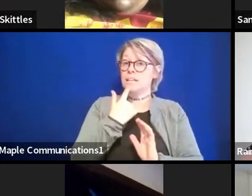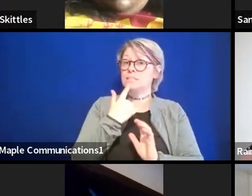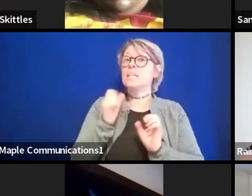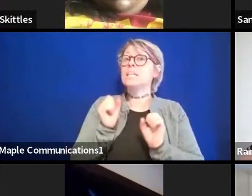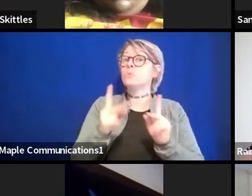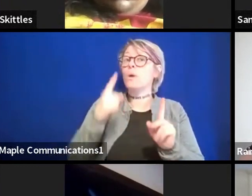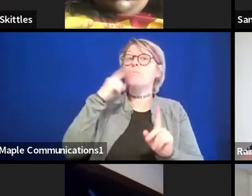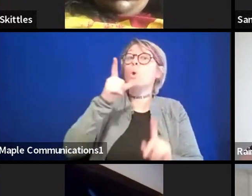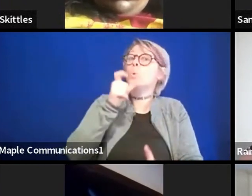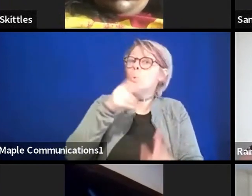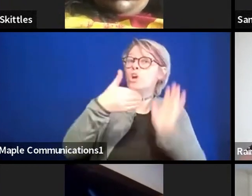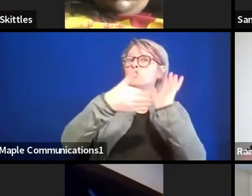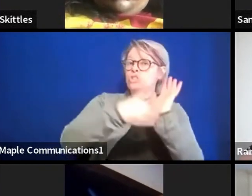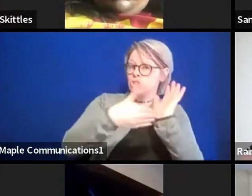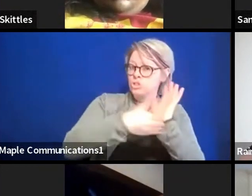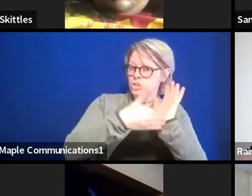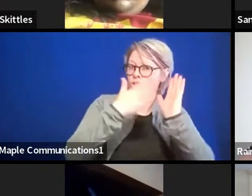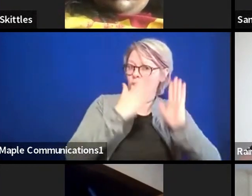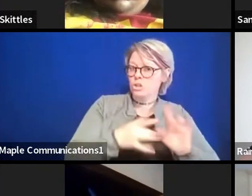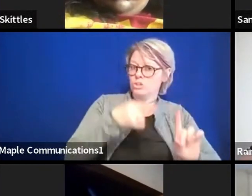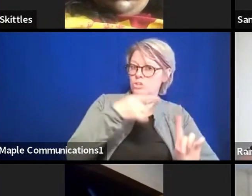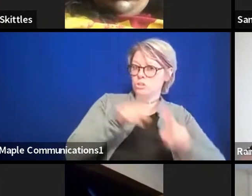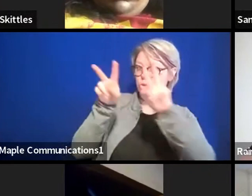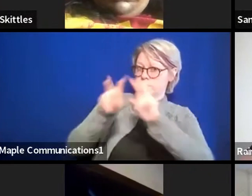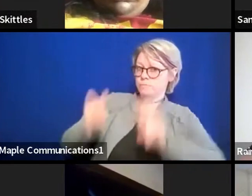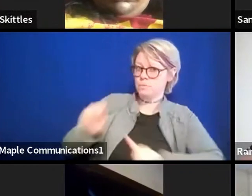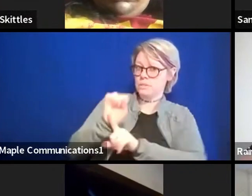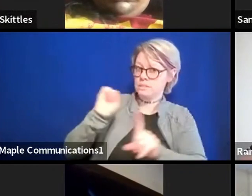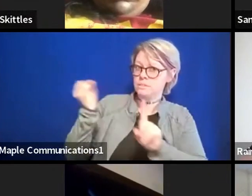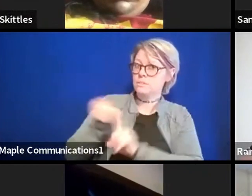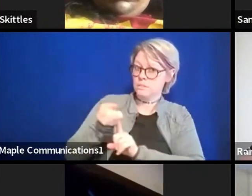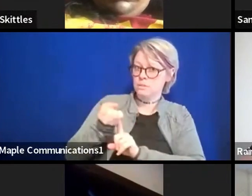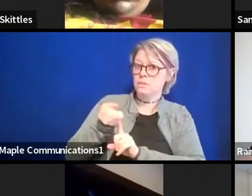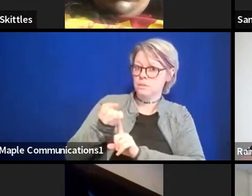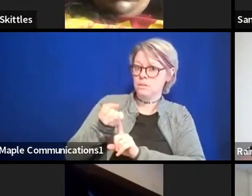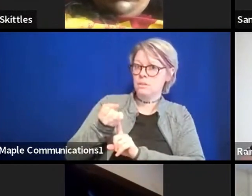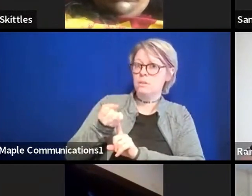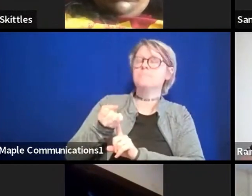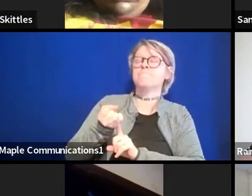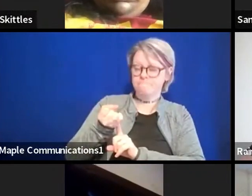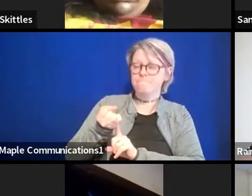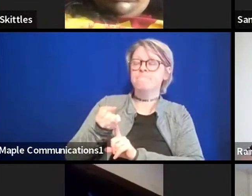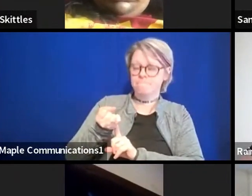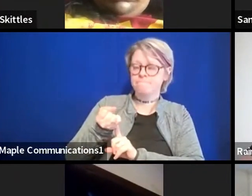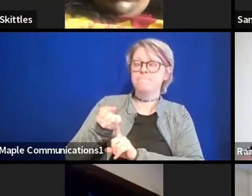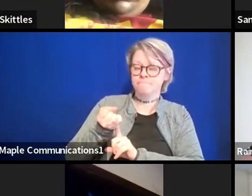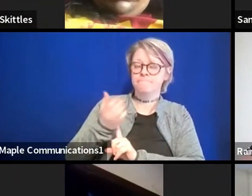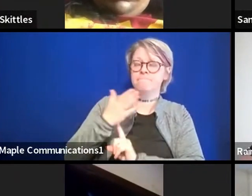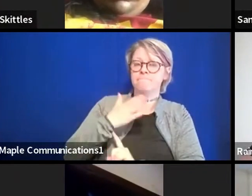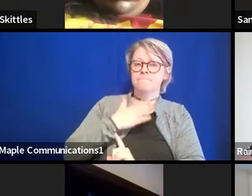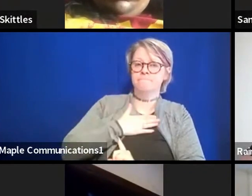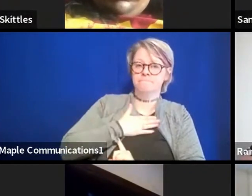for a doctor to assess the situation and say, yeah, I'm afraid we